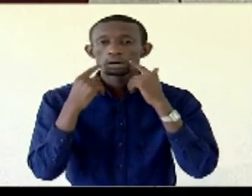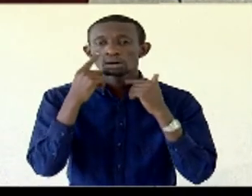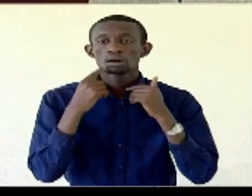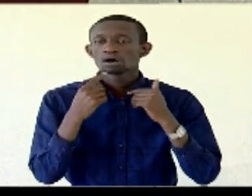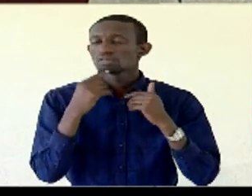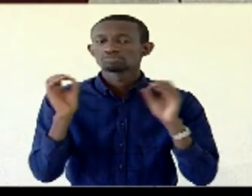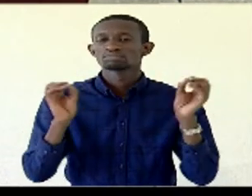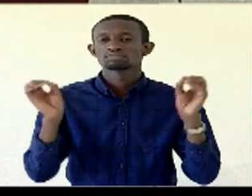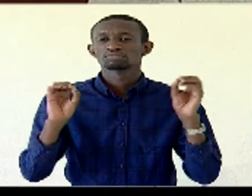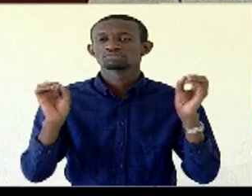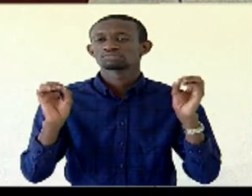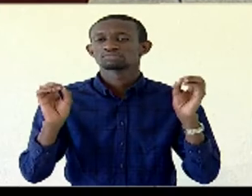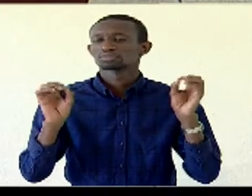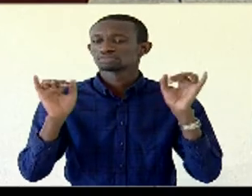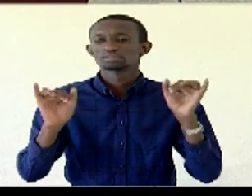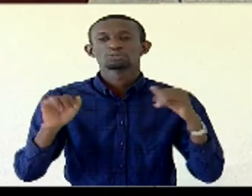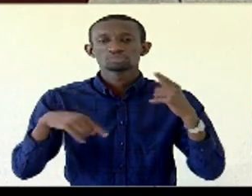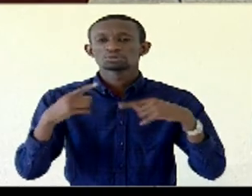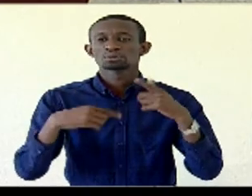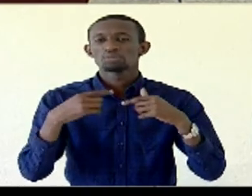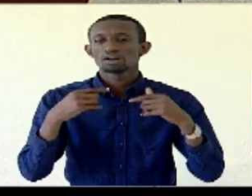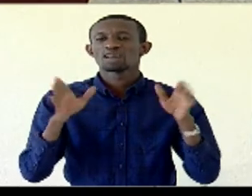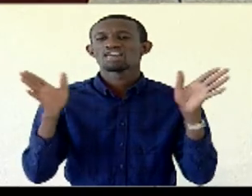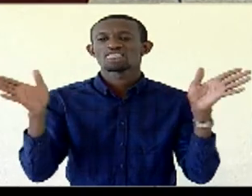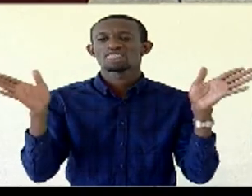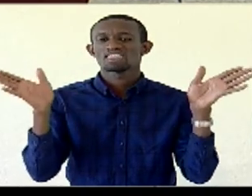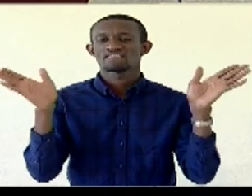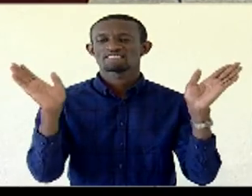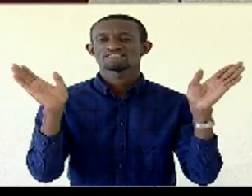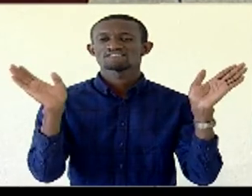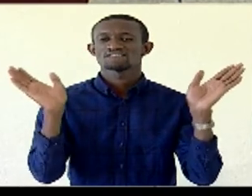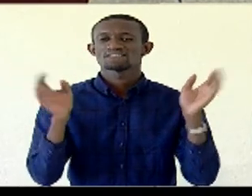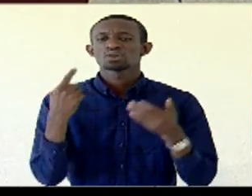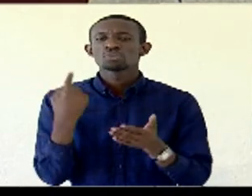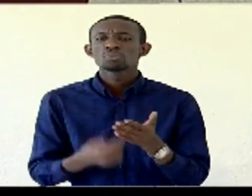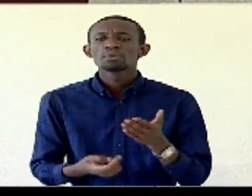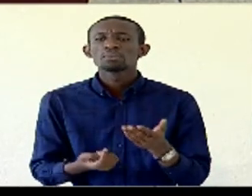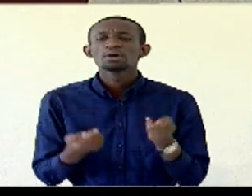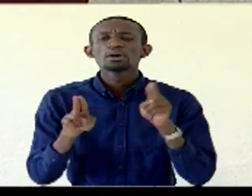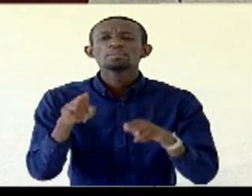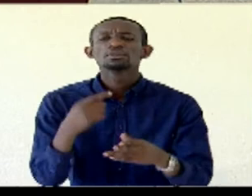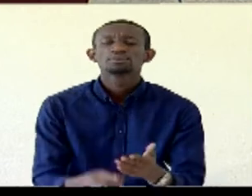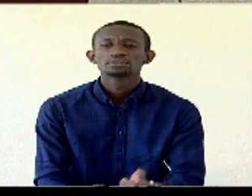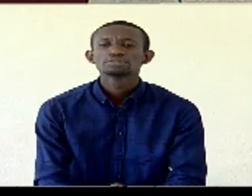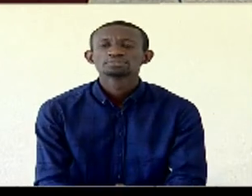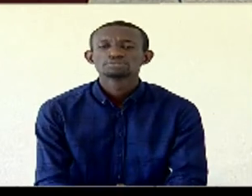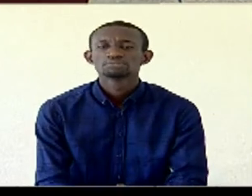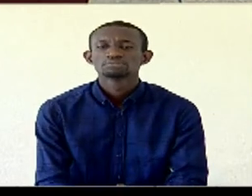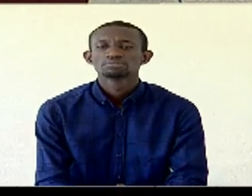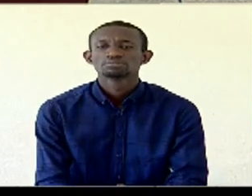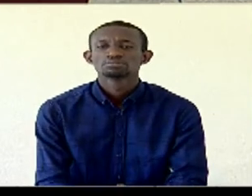say, no, we are not stopping. You're under training. We have to stretch. So I keep stretching. What is likely to happen?